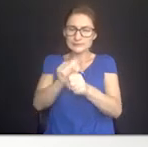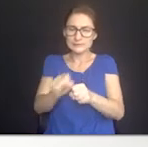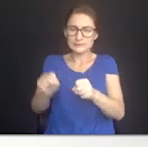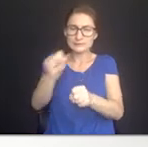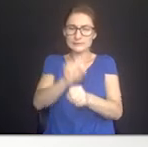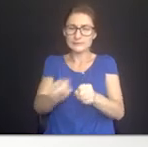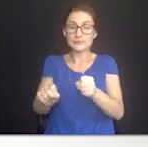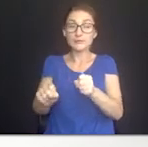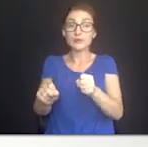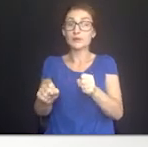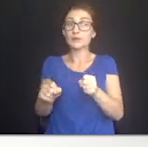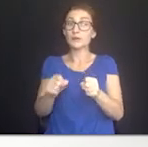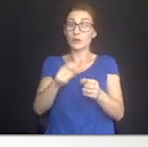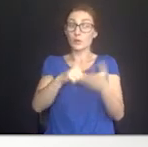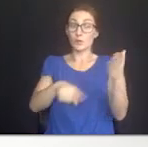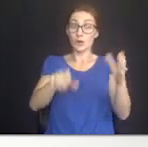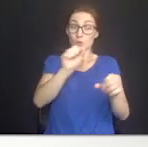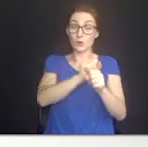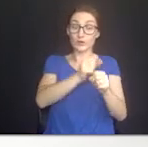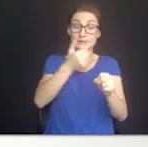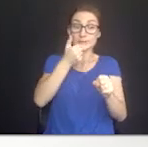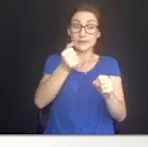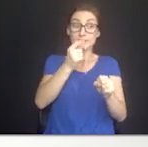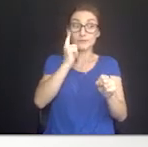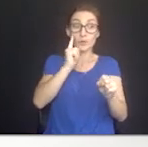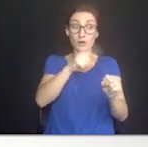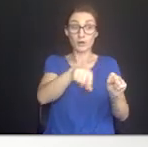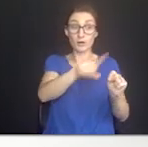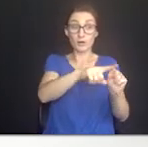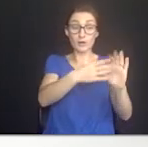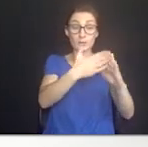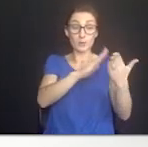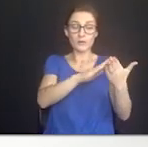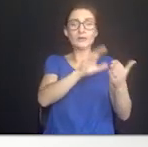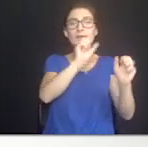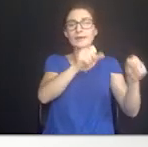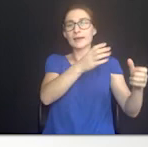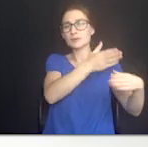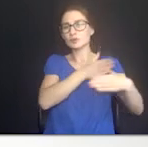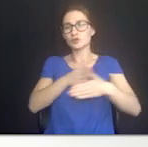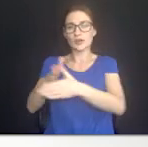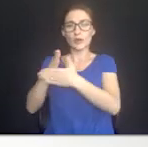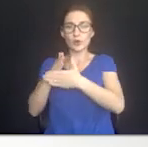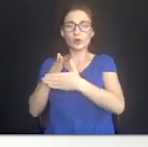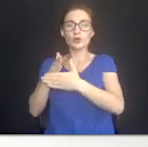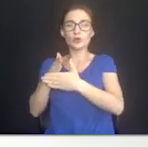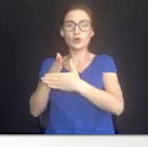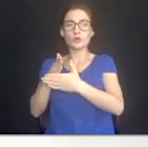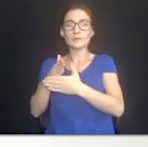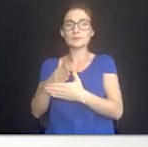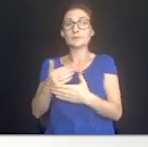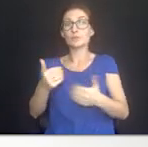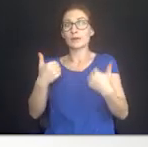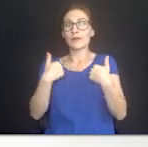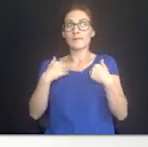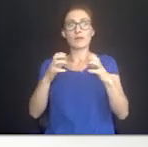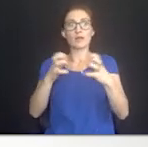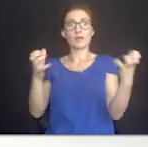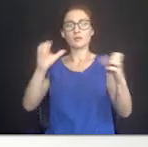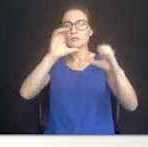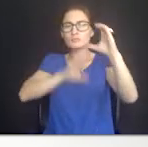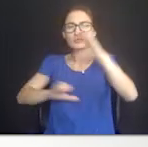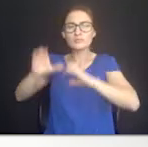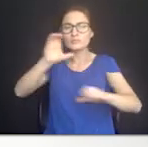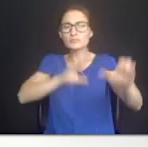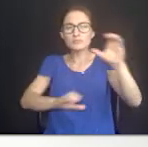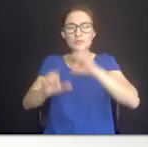what works best for some members of our community can be shared. We have a lot to live